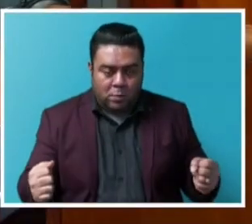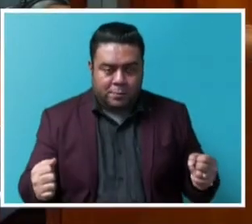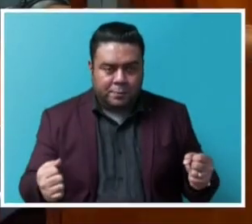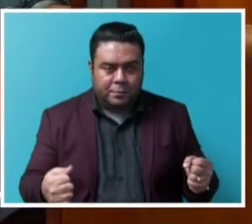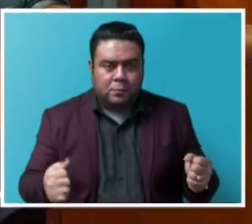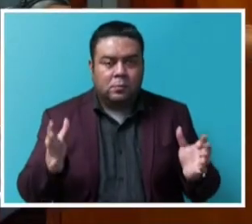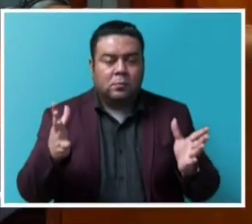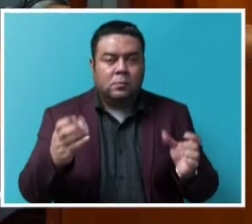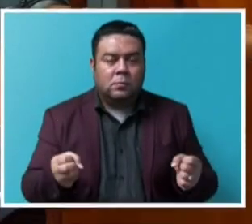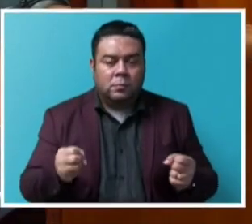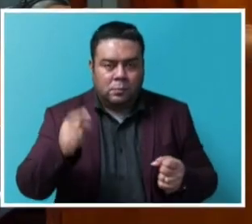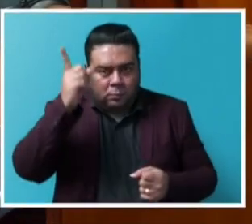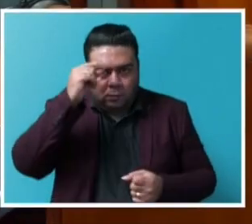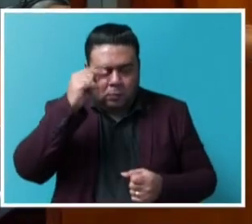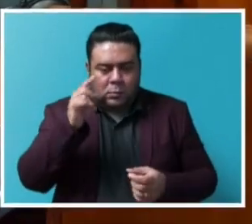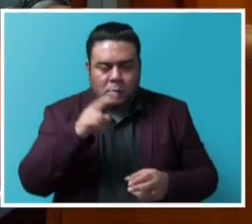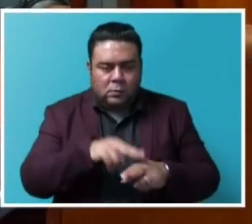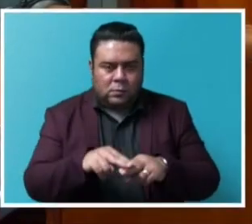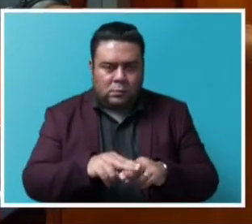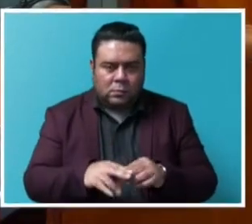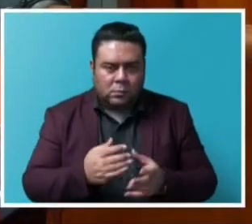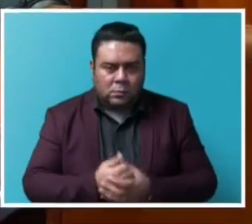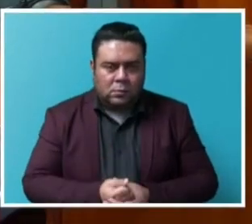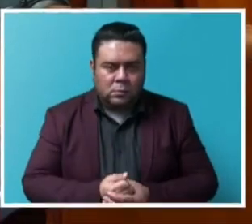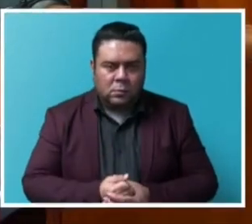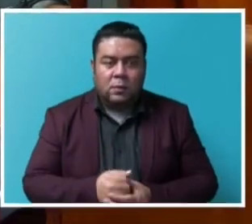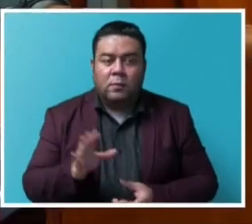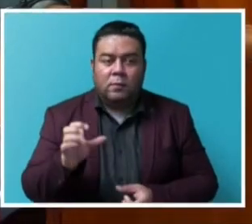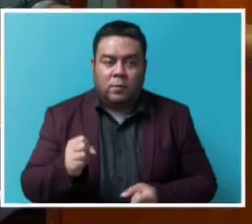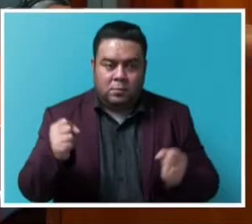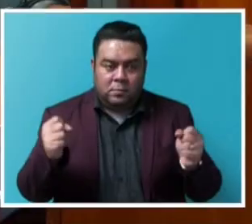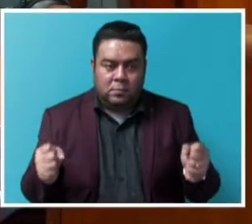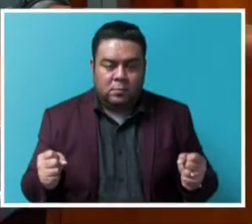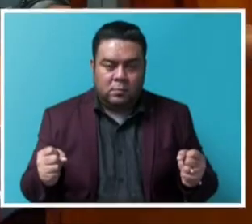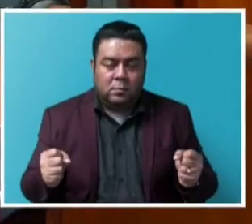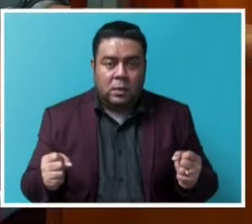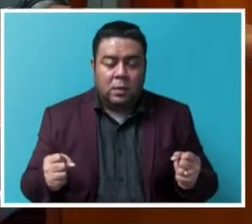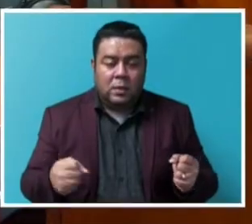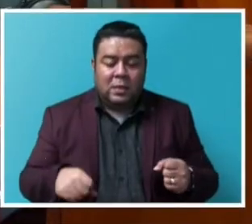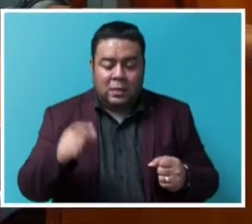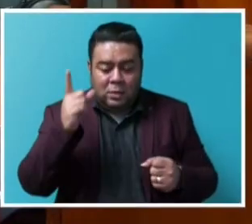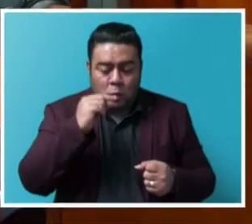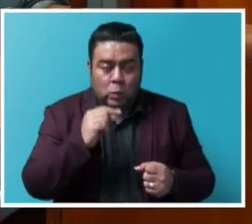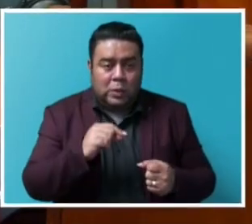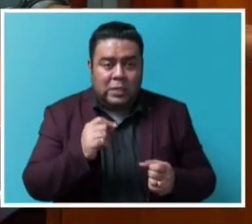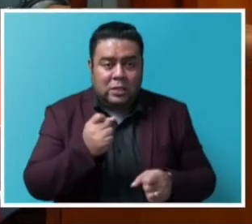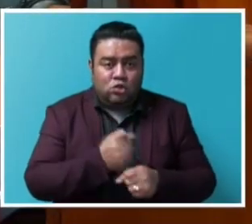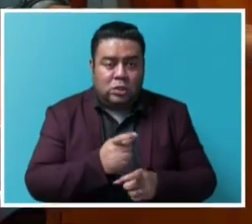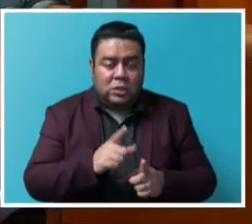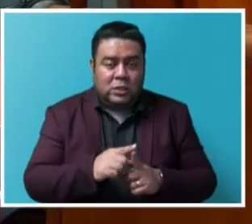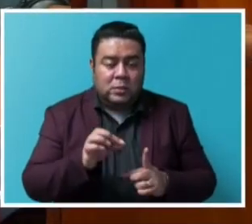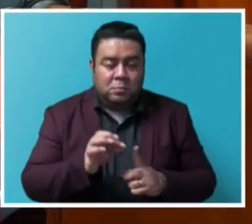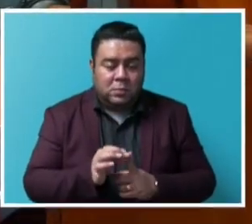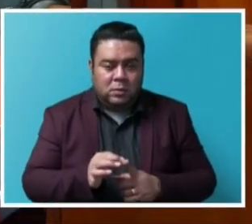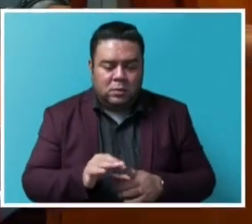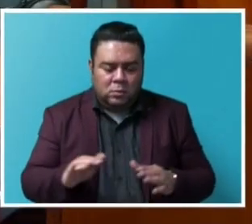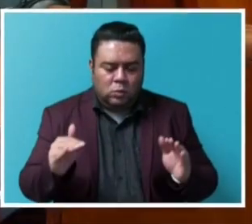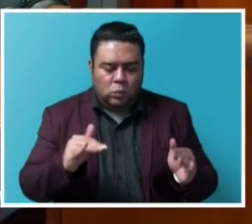Fiji's economy. They affirm that the Tauke GDP per capita is on good